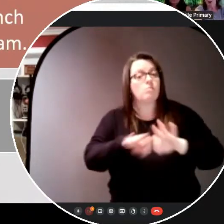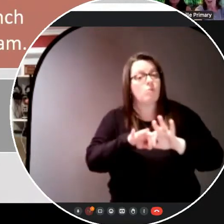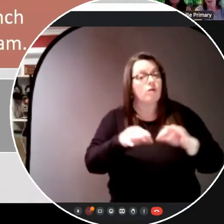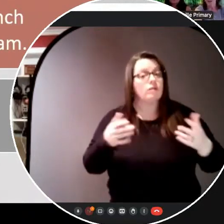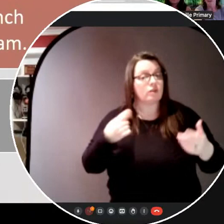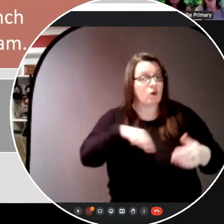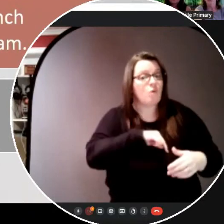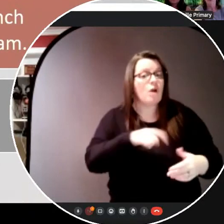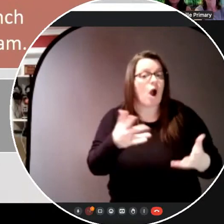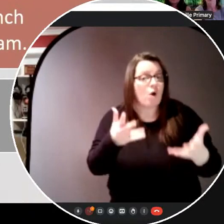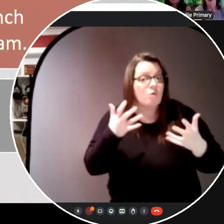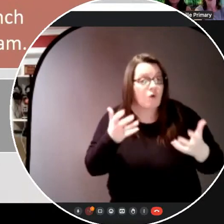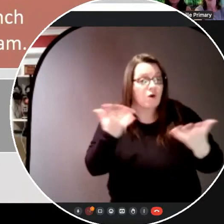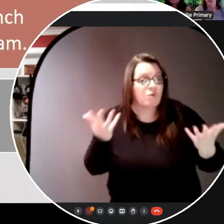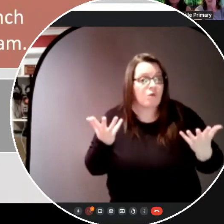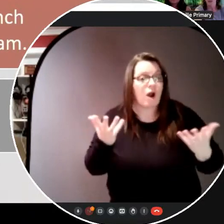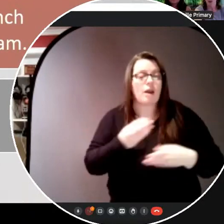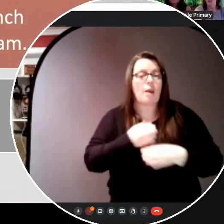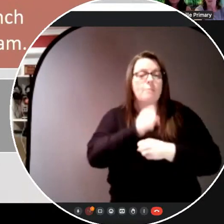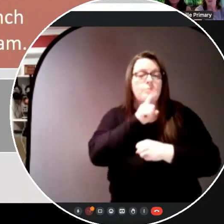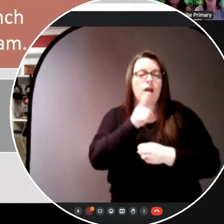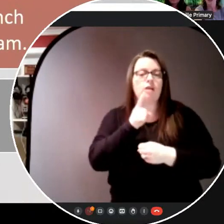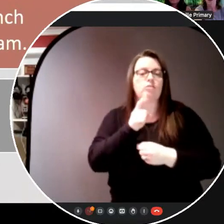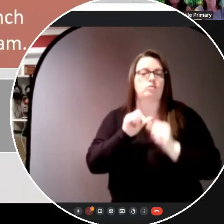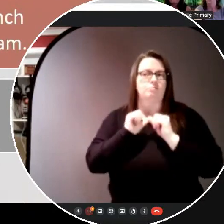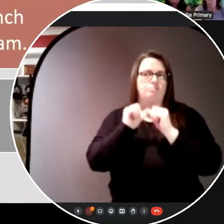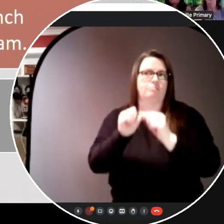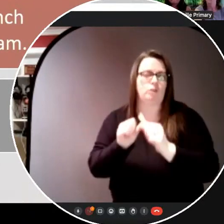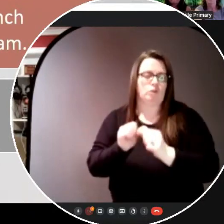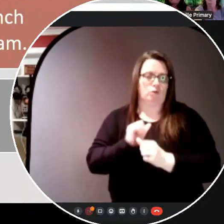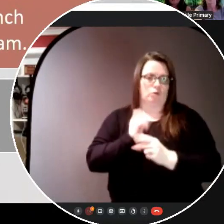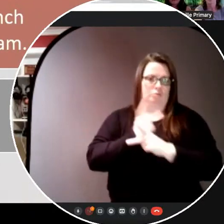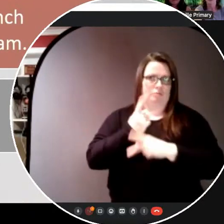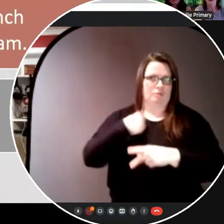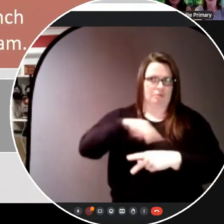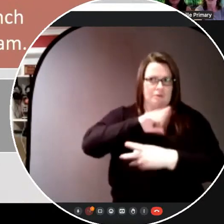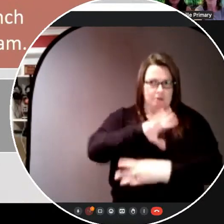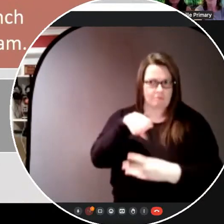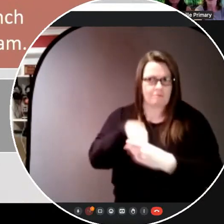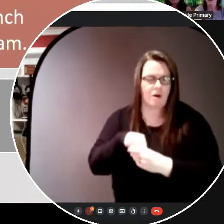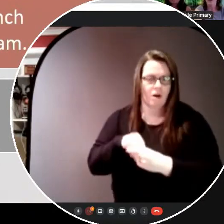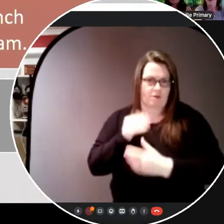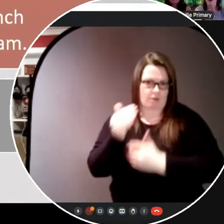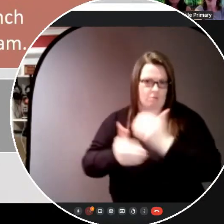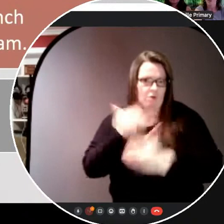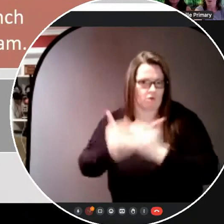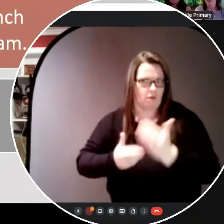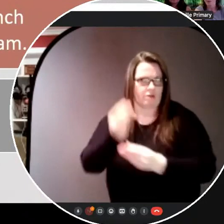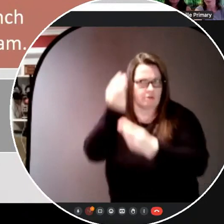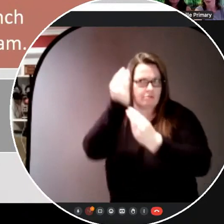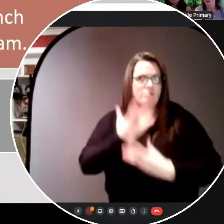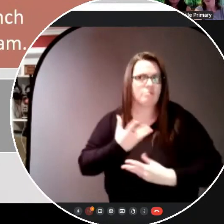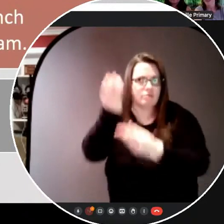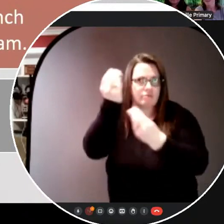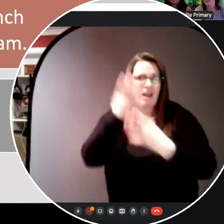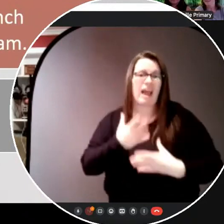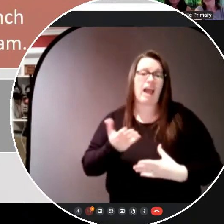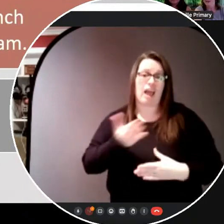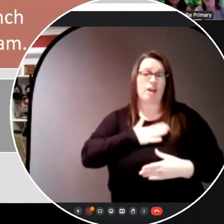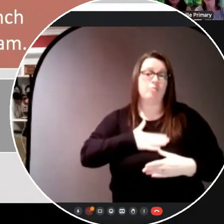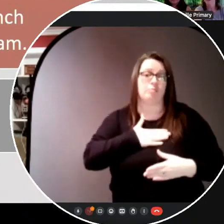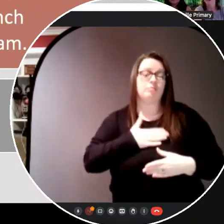on the process and be involved in the process. Please accept the nothing about us without